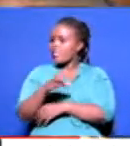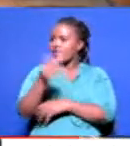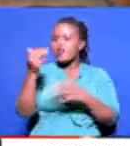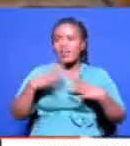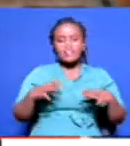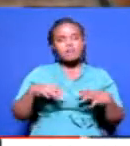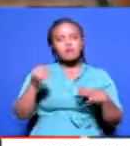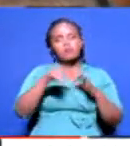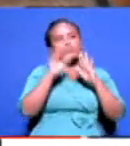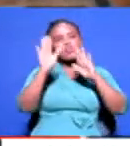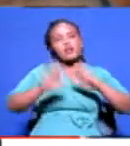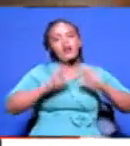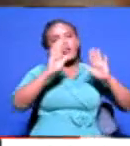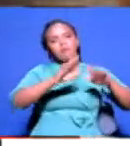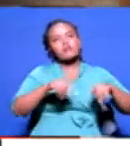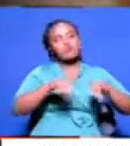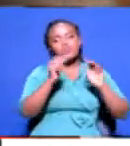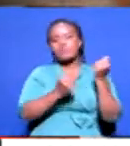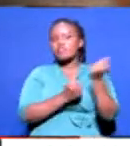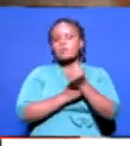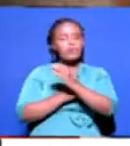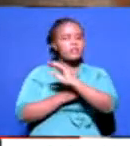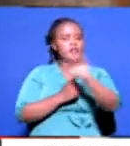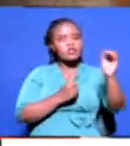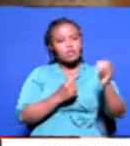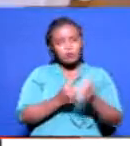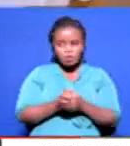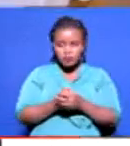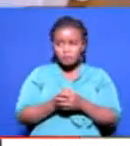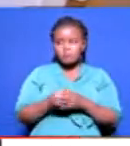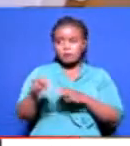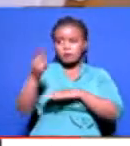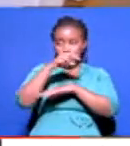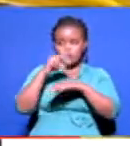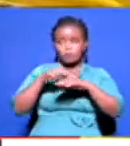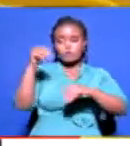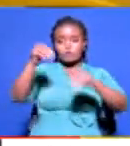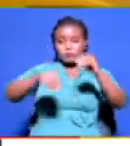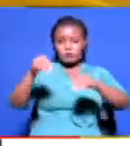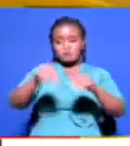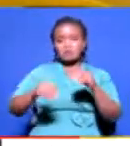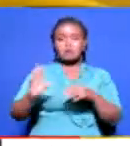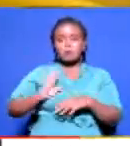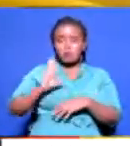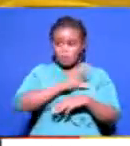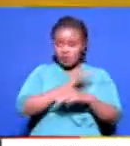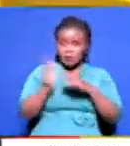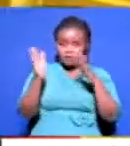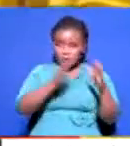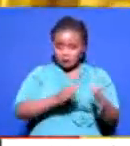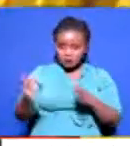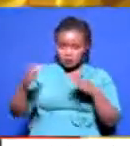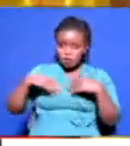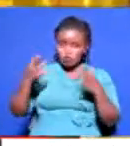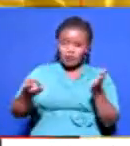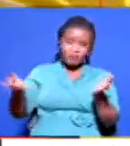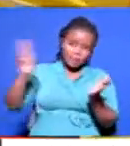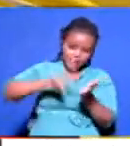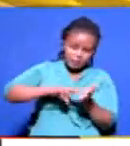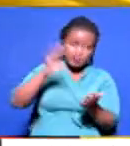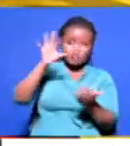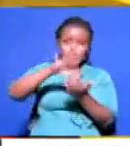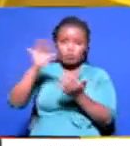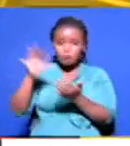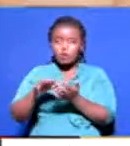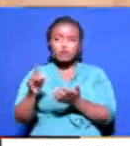kazi. The party's National Election Board is in the meantime preparing to conduct repeat nominations in various parts of the country Wednesday and